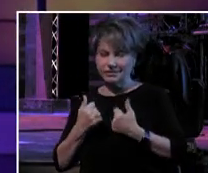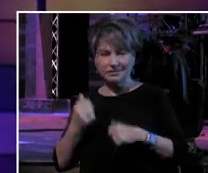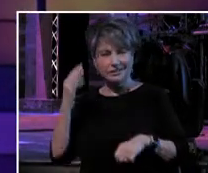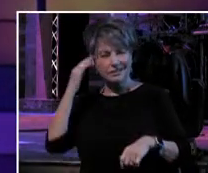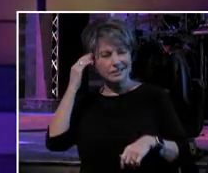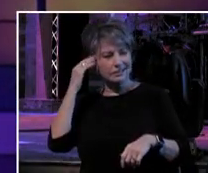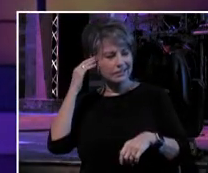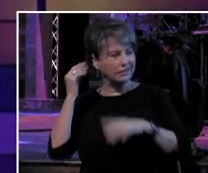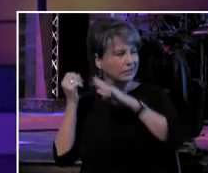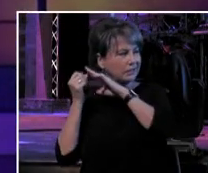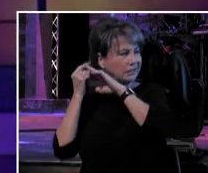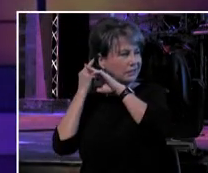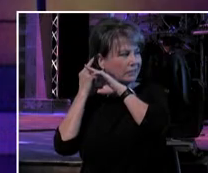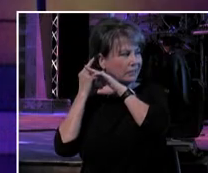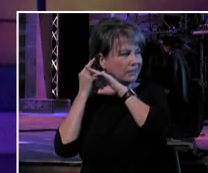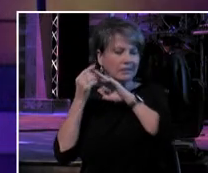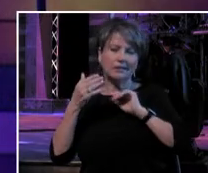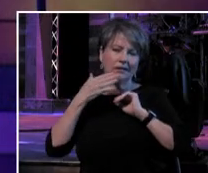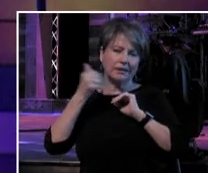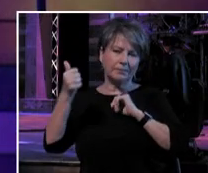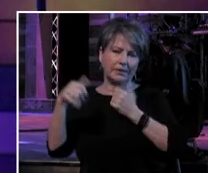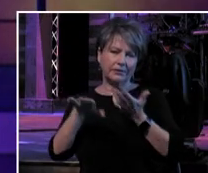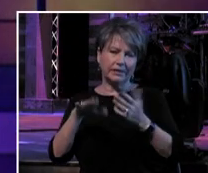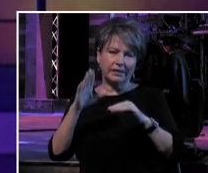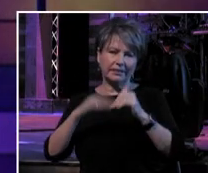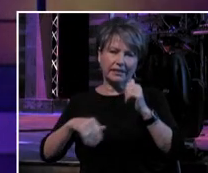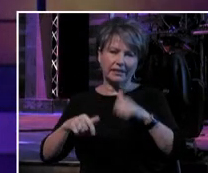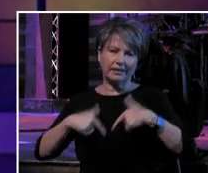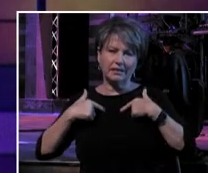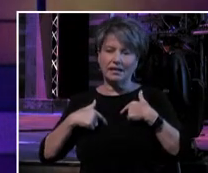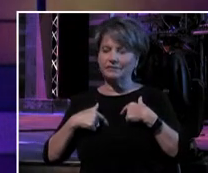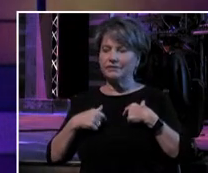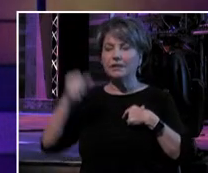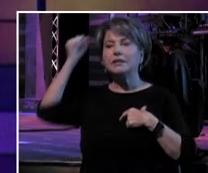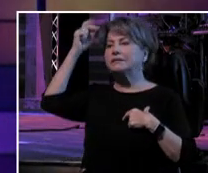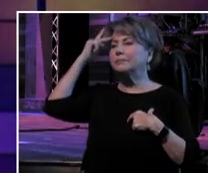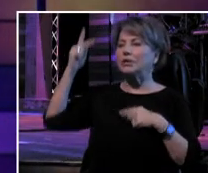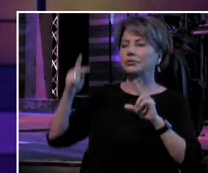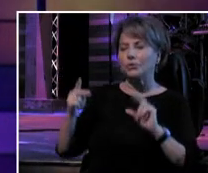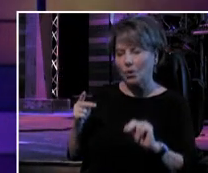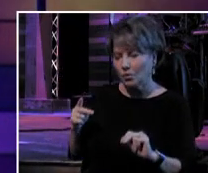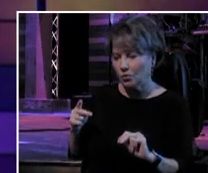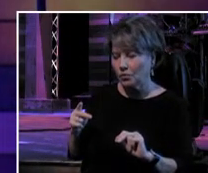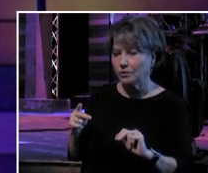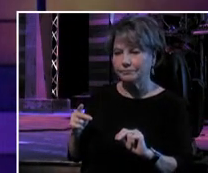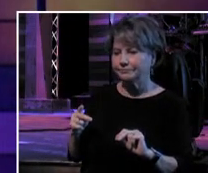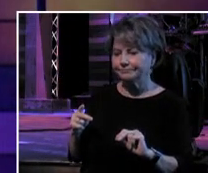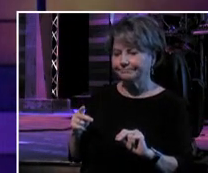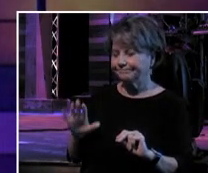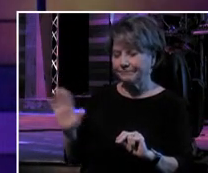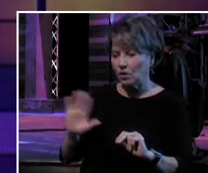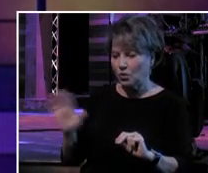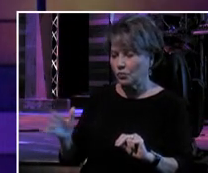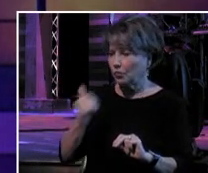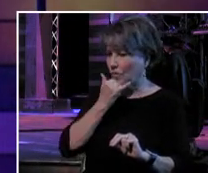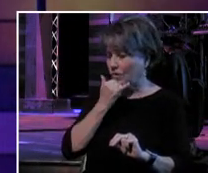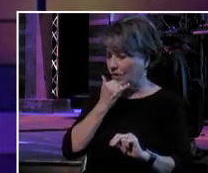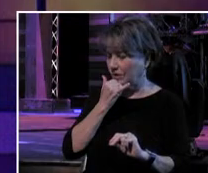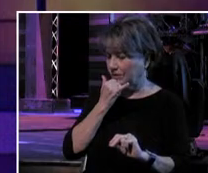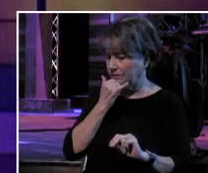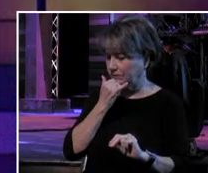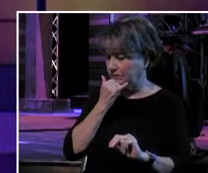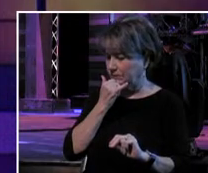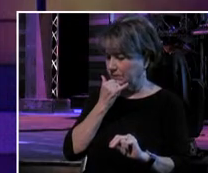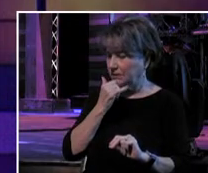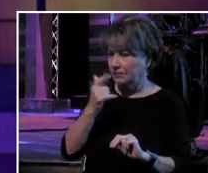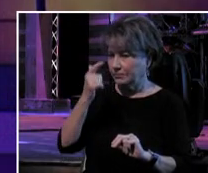goes off. I'm better dead than alive. Paul says, no, Don't go there, because that'll move you to end